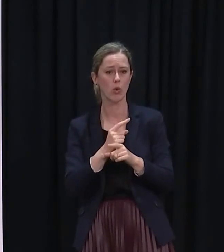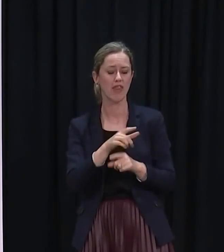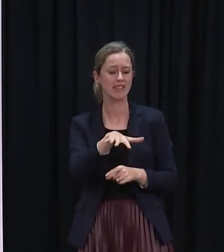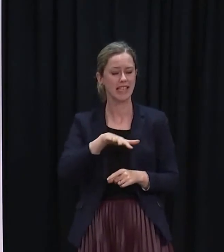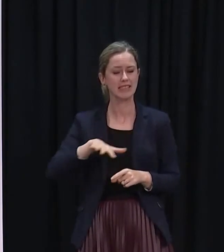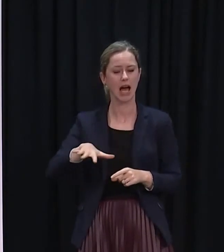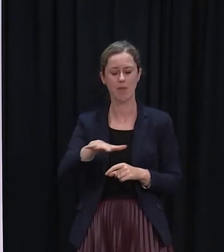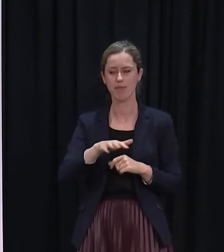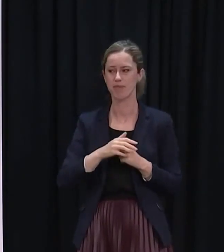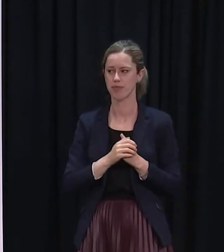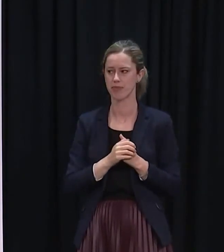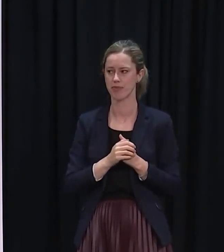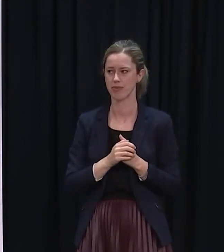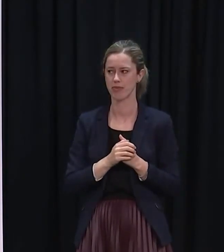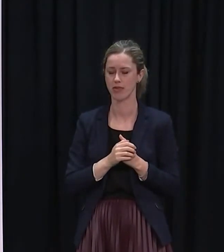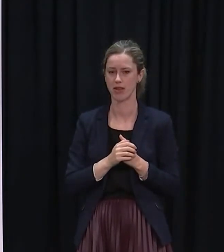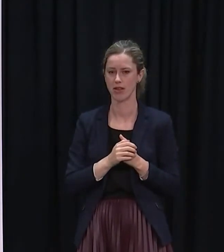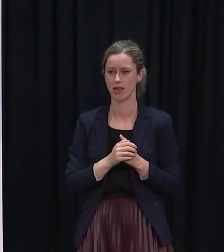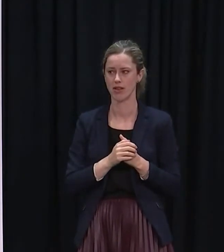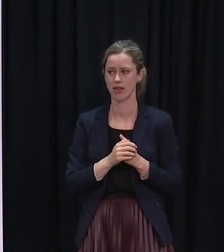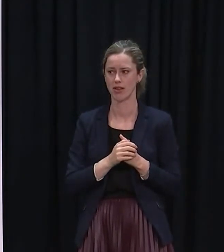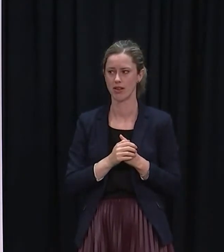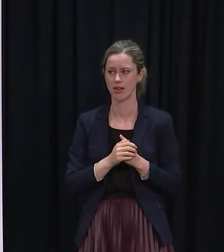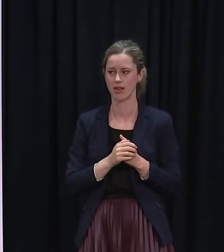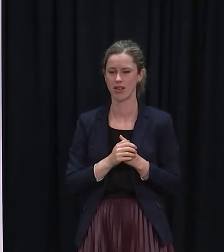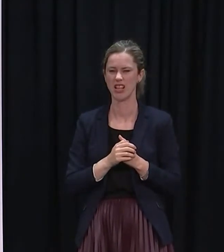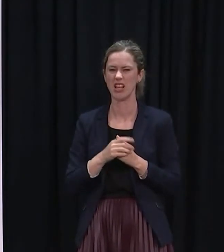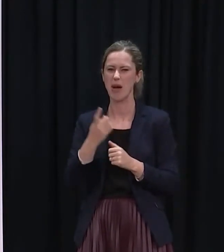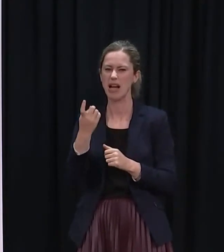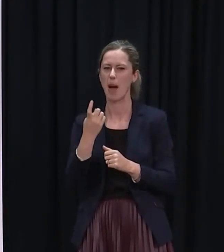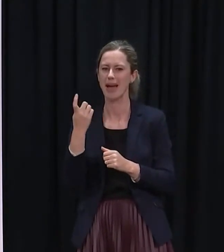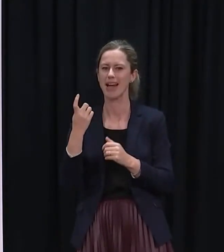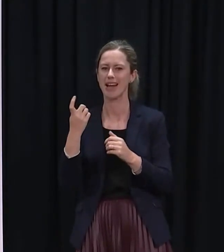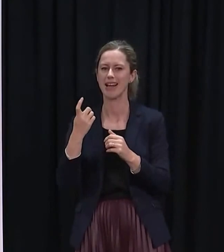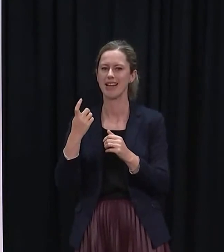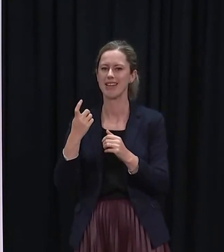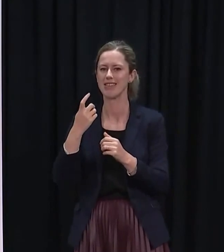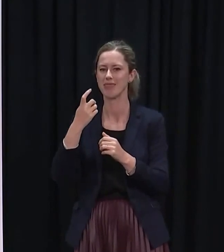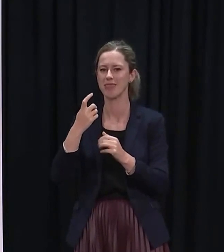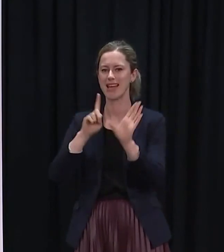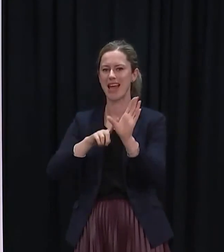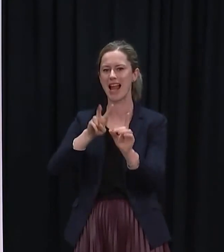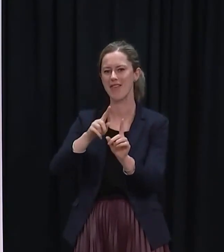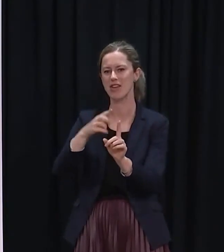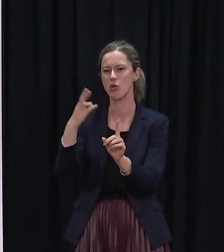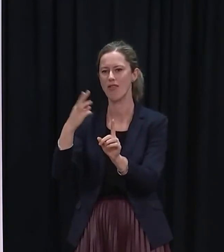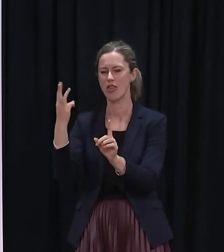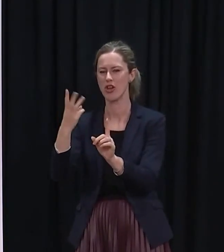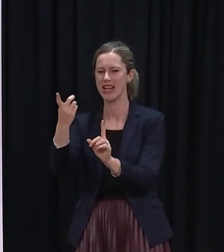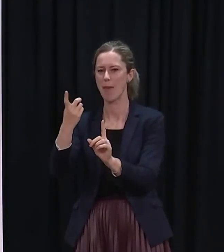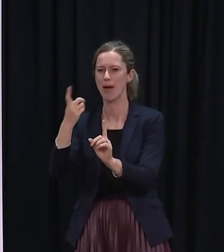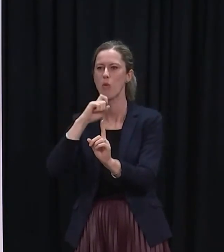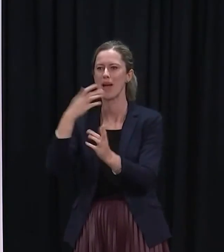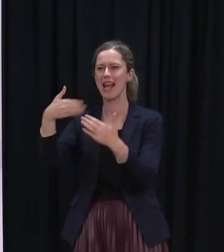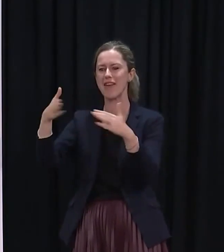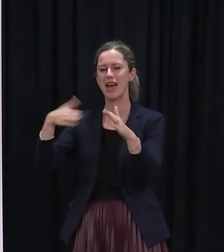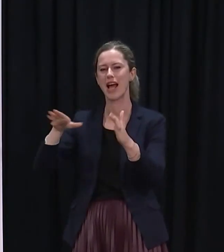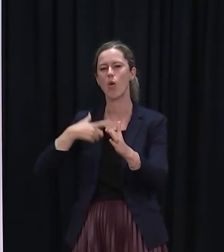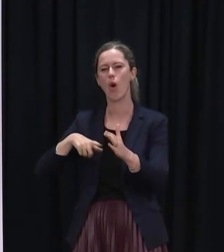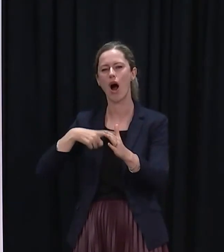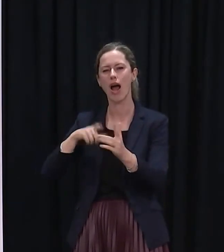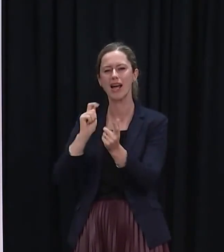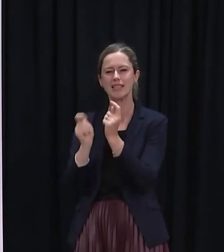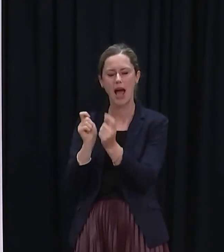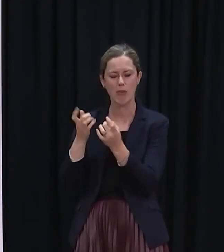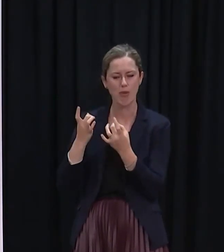sector. We're actually coming up to a point though where a number of those senior secondary school students will largely be off-site because of exams